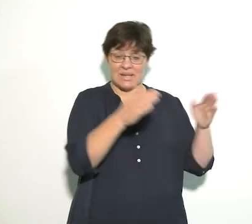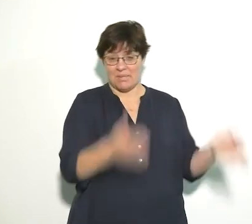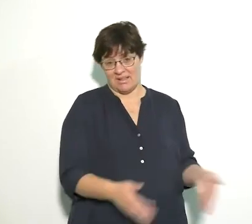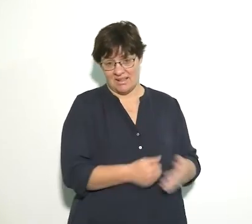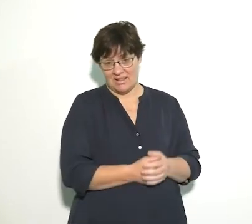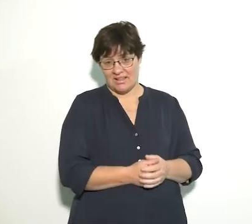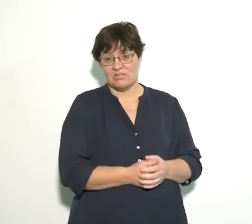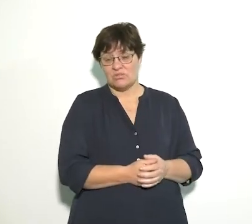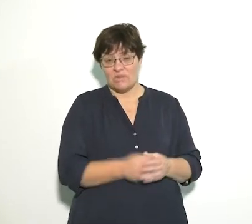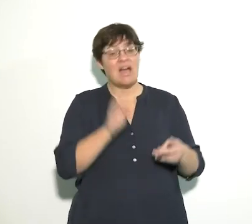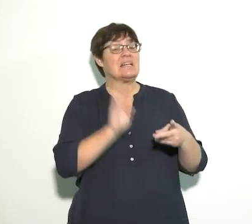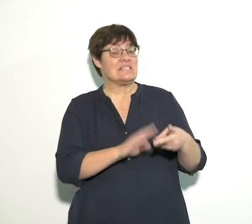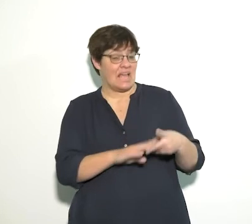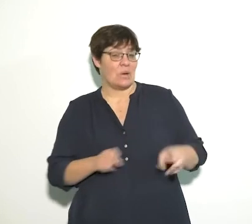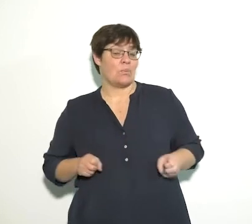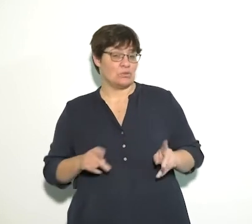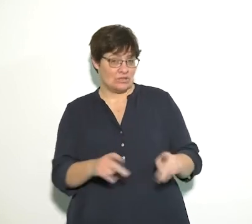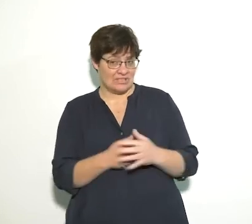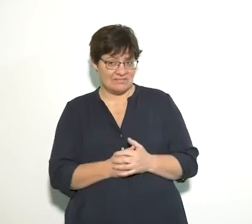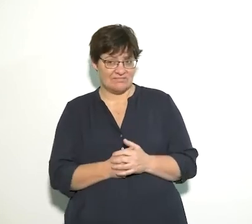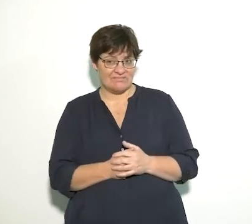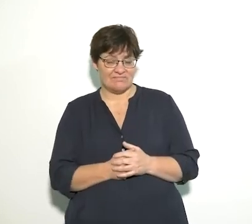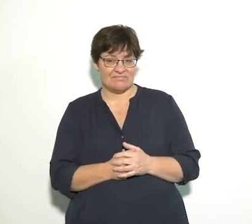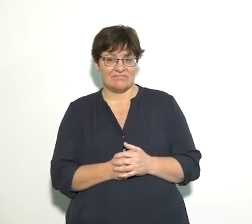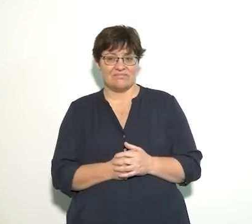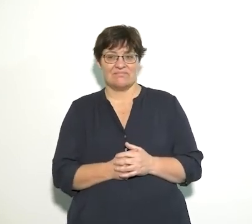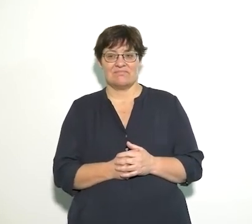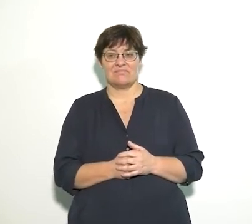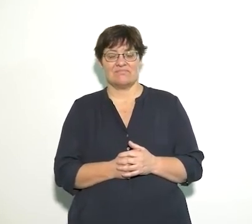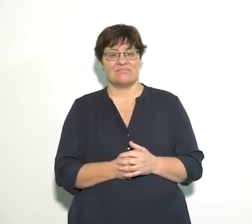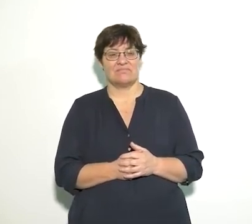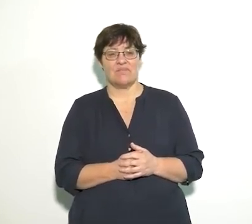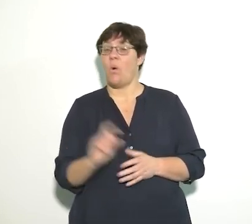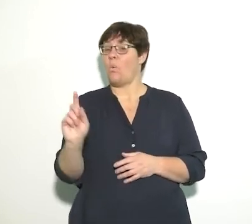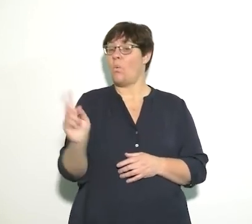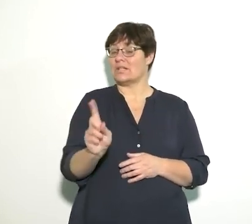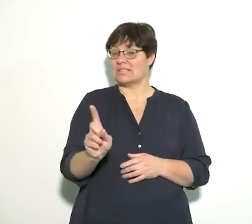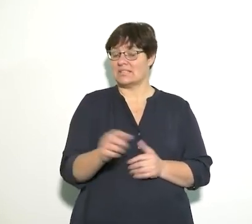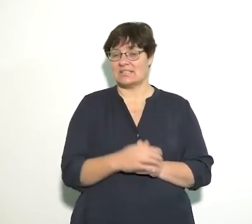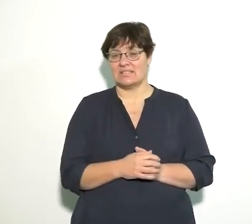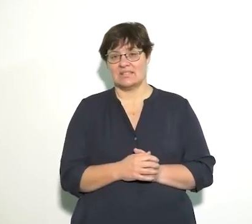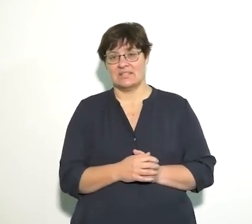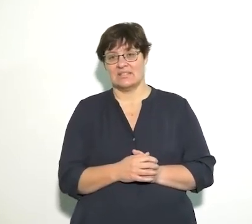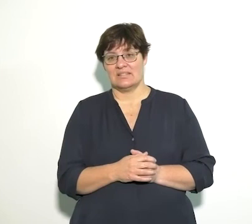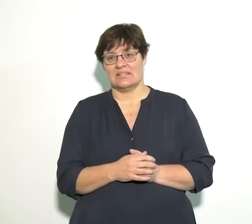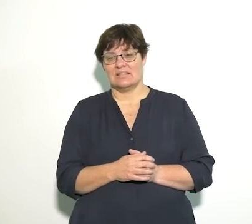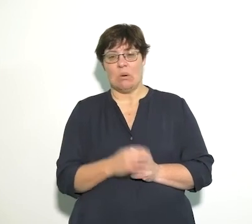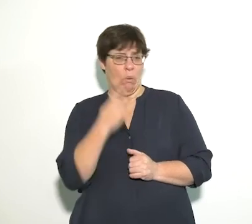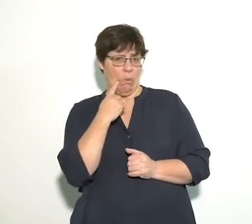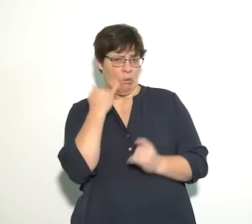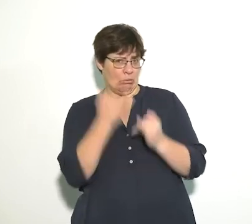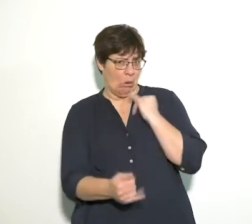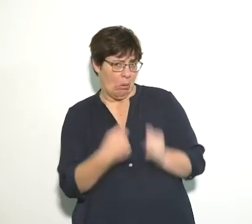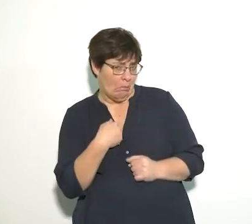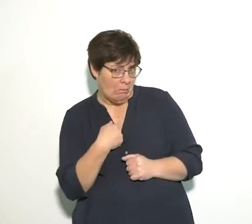down on the table to give it a second try. Let's try the next one. What? Oops, I